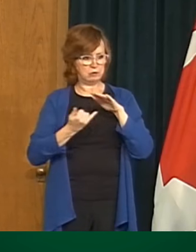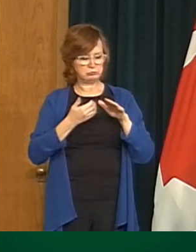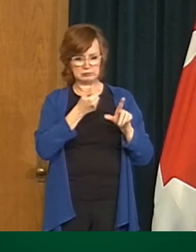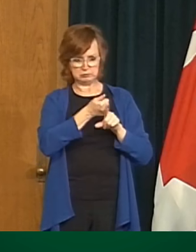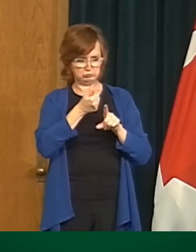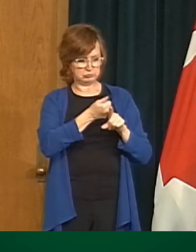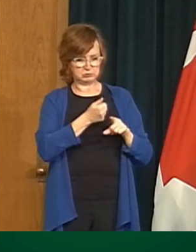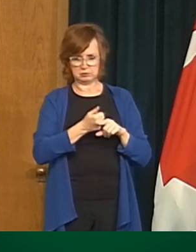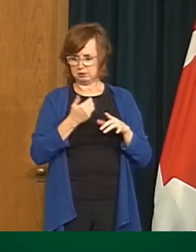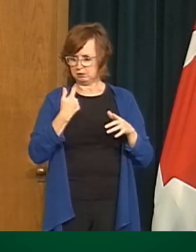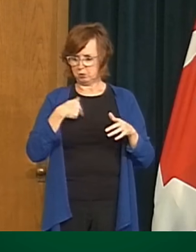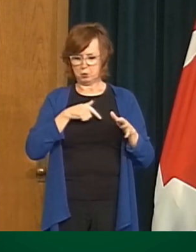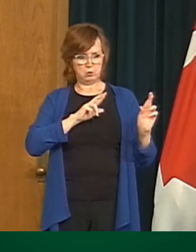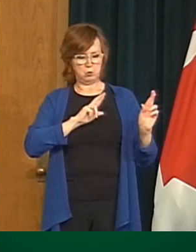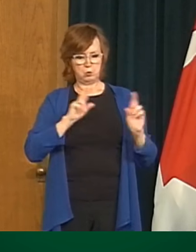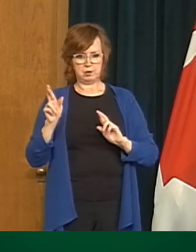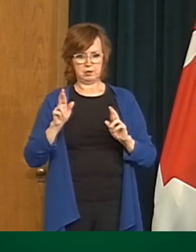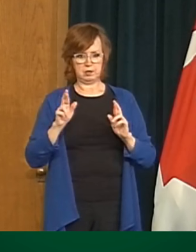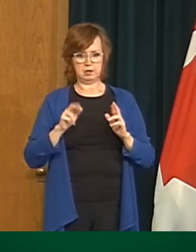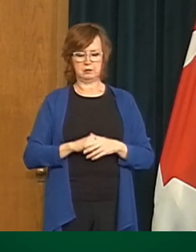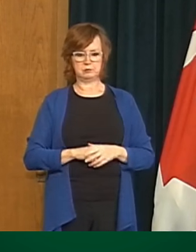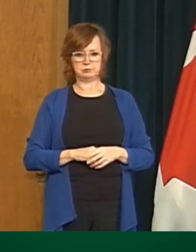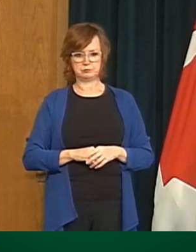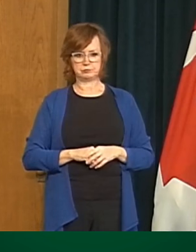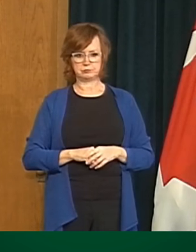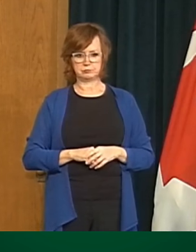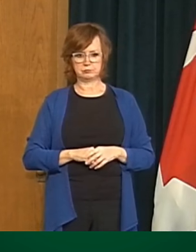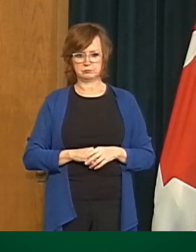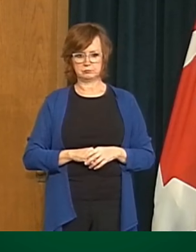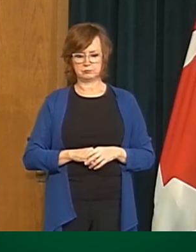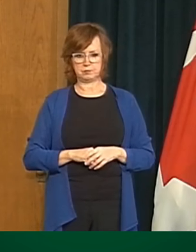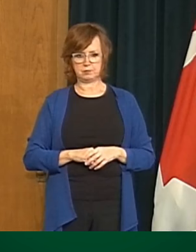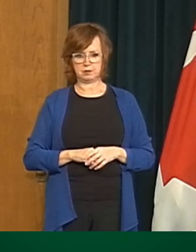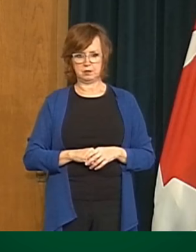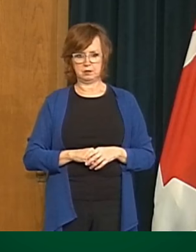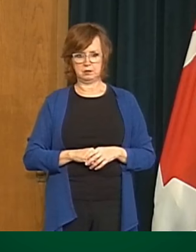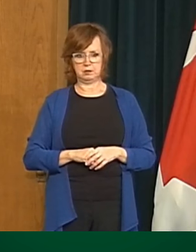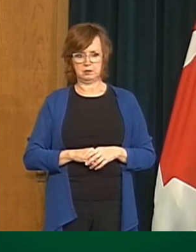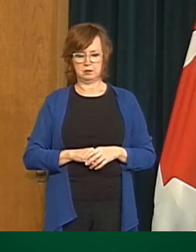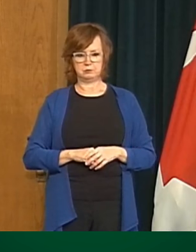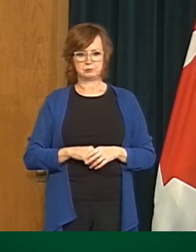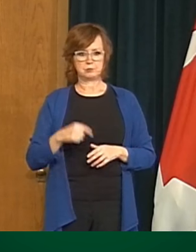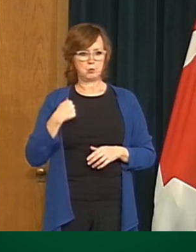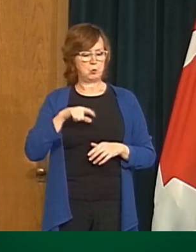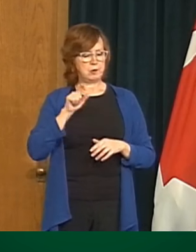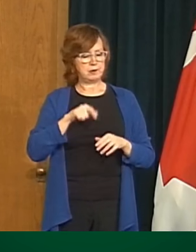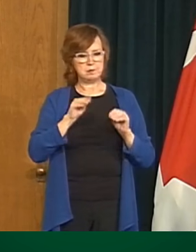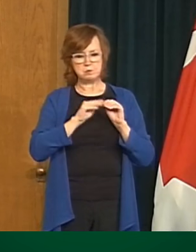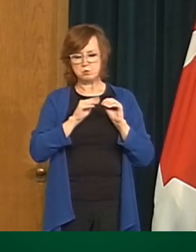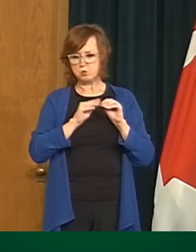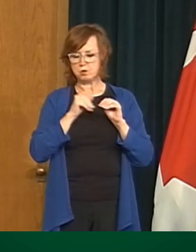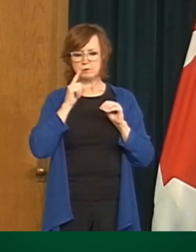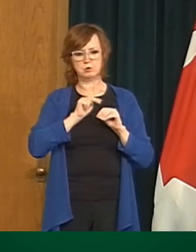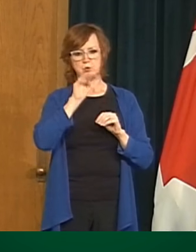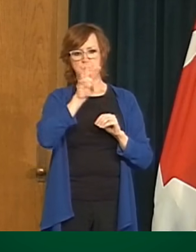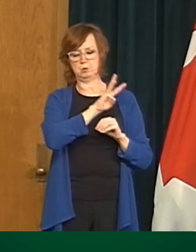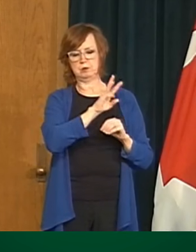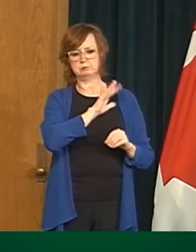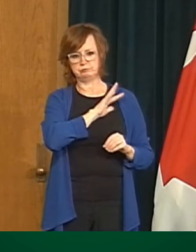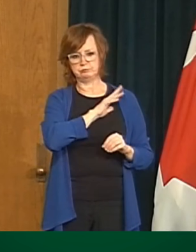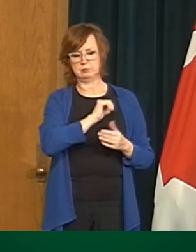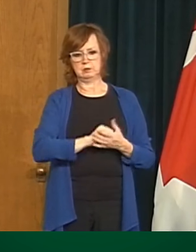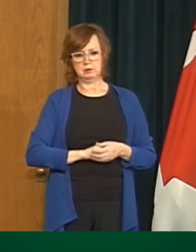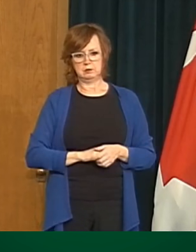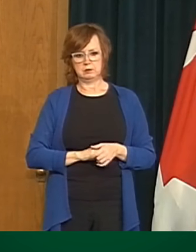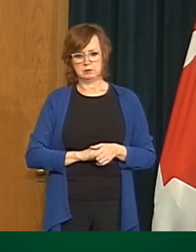where we need it. Those are the 3 resources that right now we need, and we need in great numbers in the northwestern portion of this province. And we